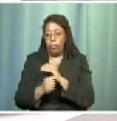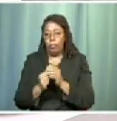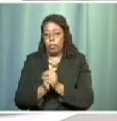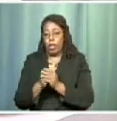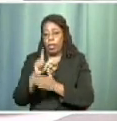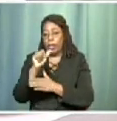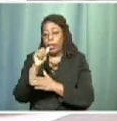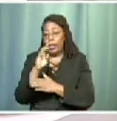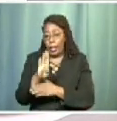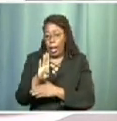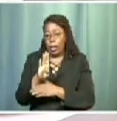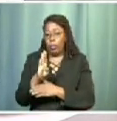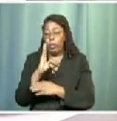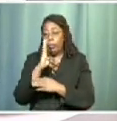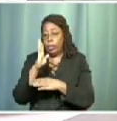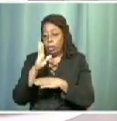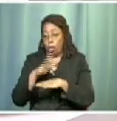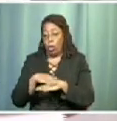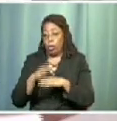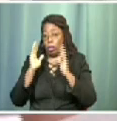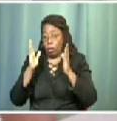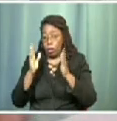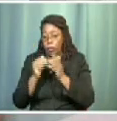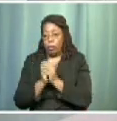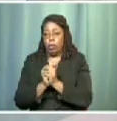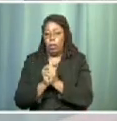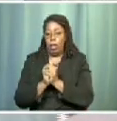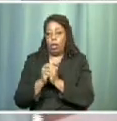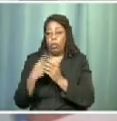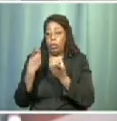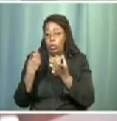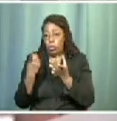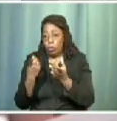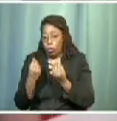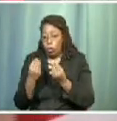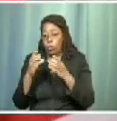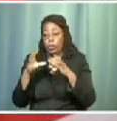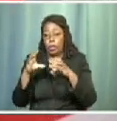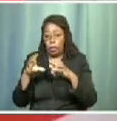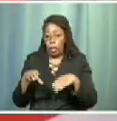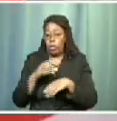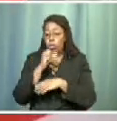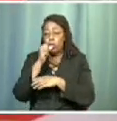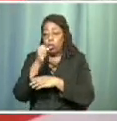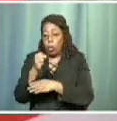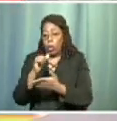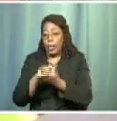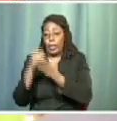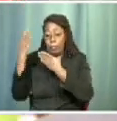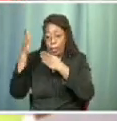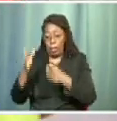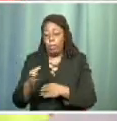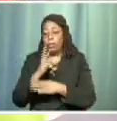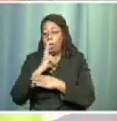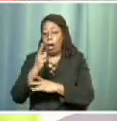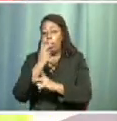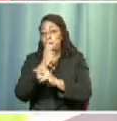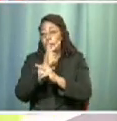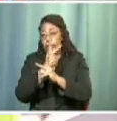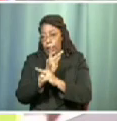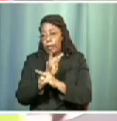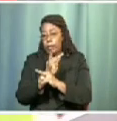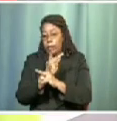Lab will be put on alert. We will do all in our power to ensure that Bahamians are protected, and we